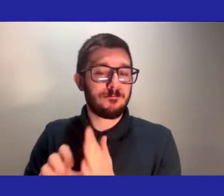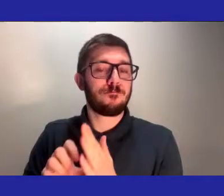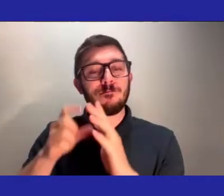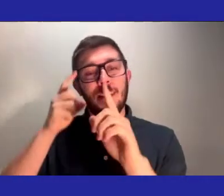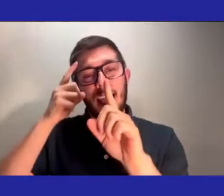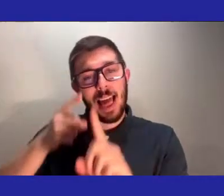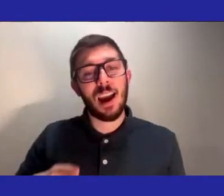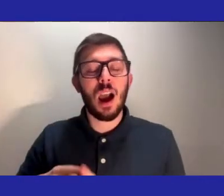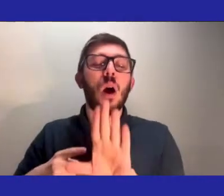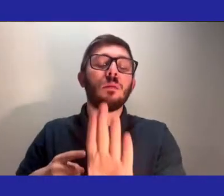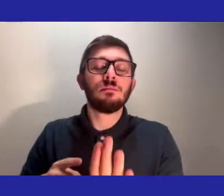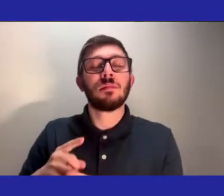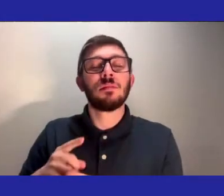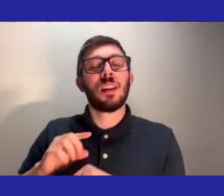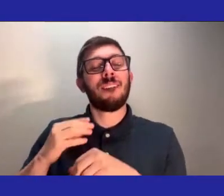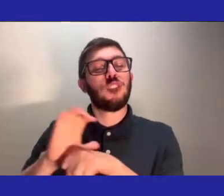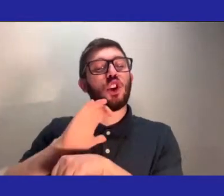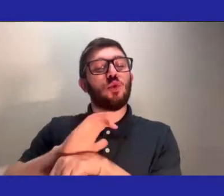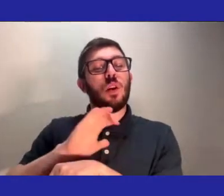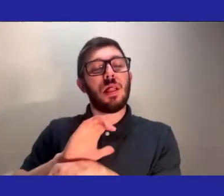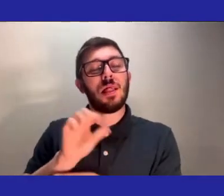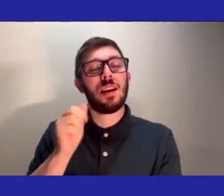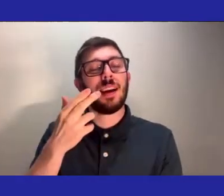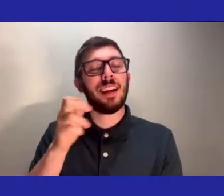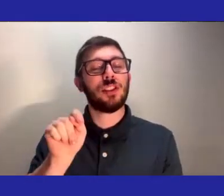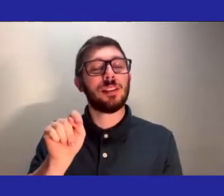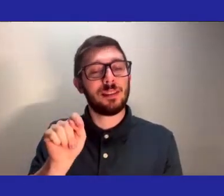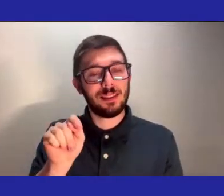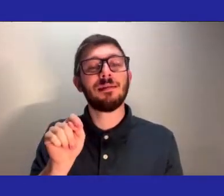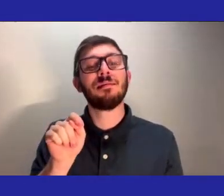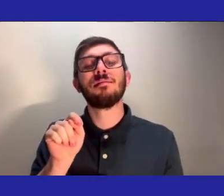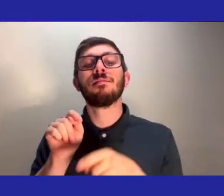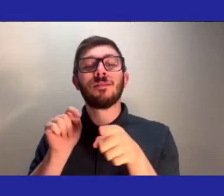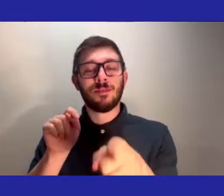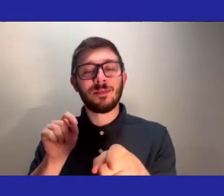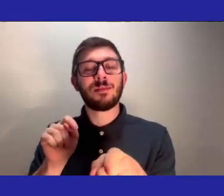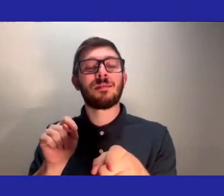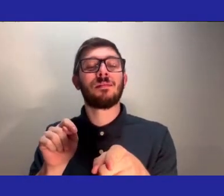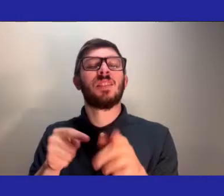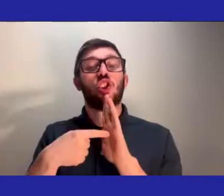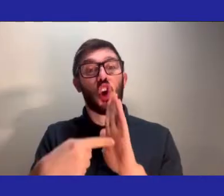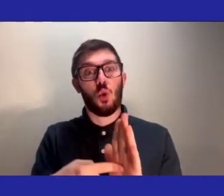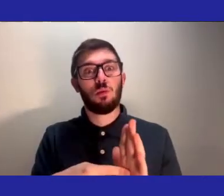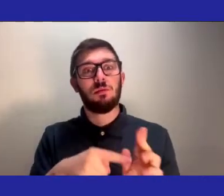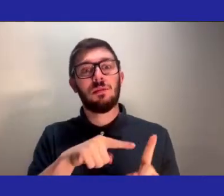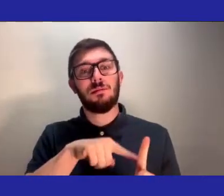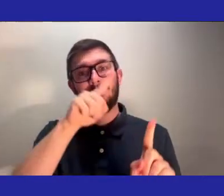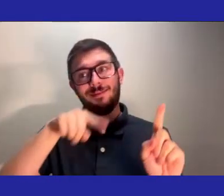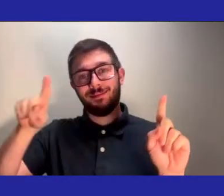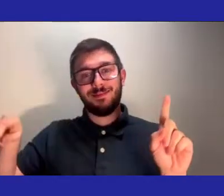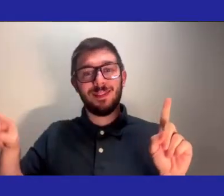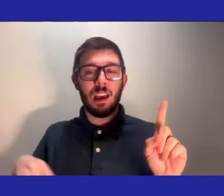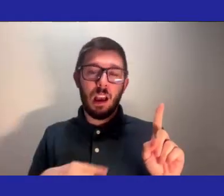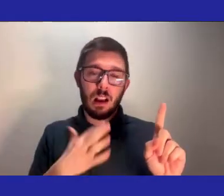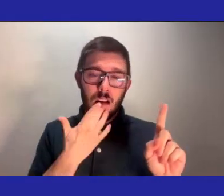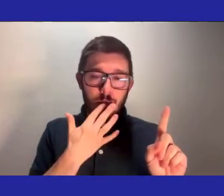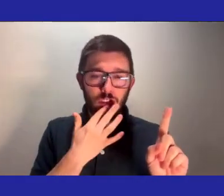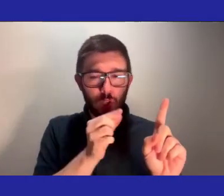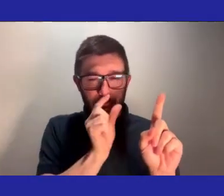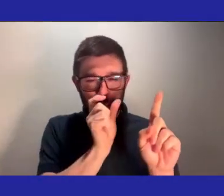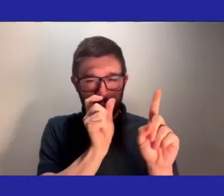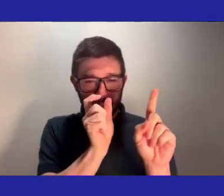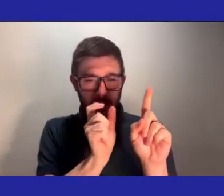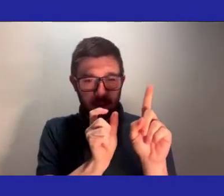virtual agent. We can go to the next slide. The graph tells the story, although the colors are too close. But if you just look